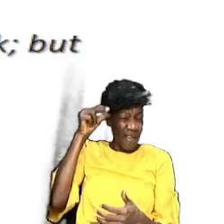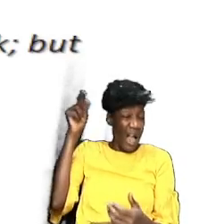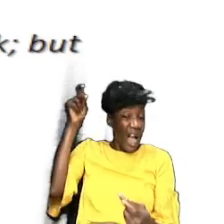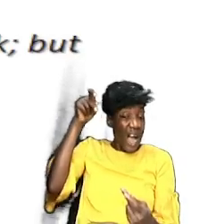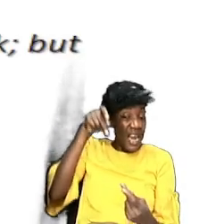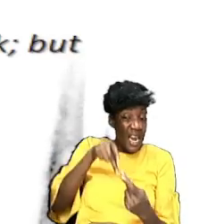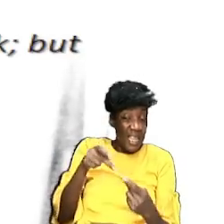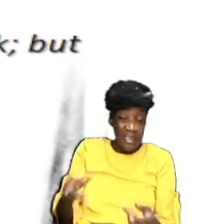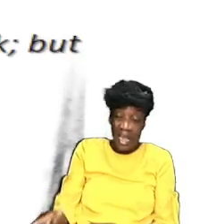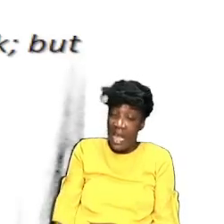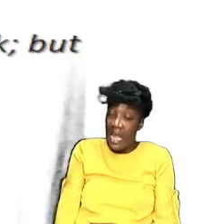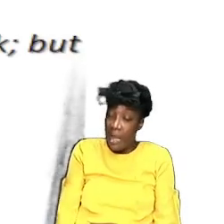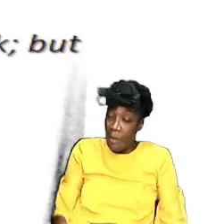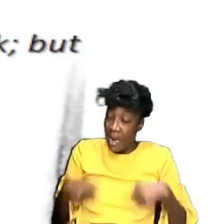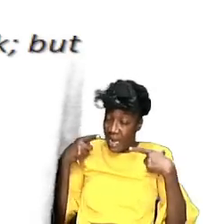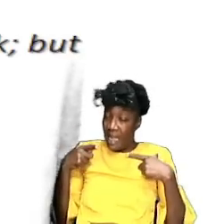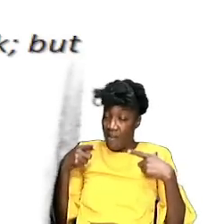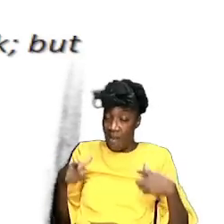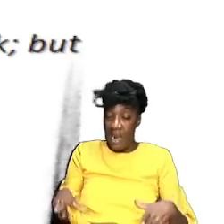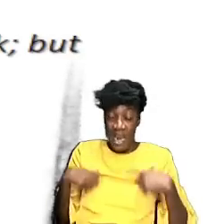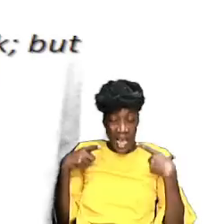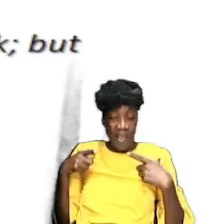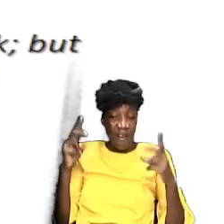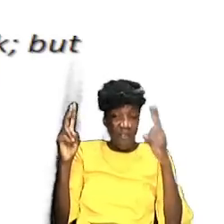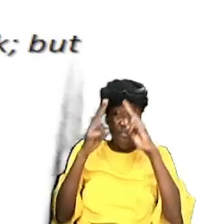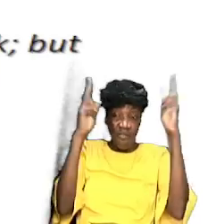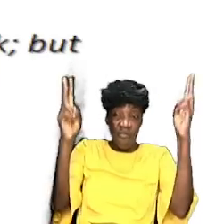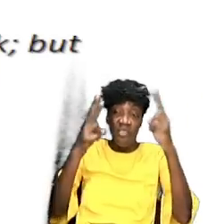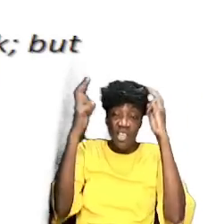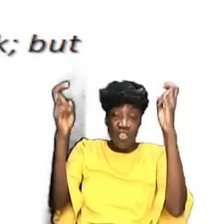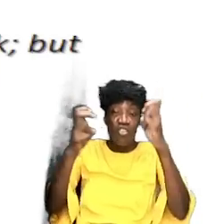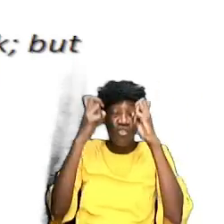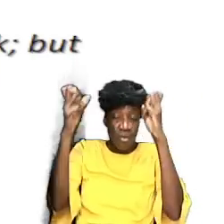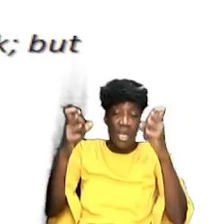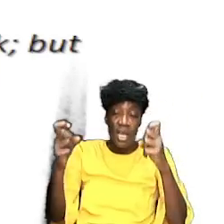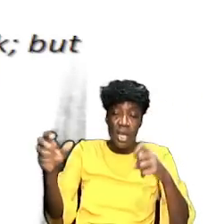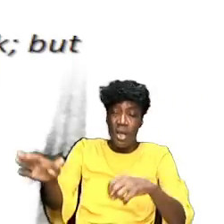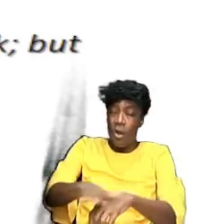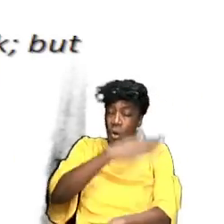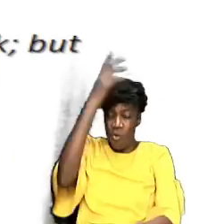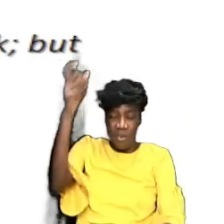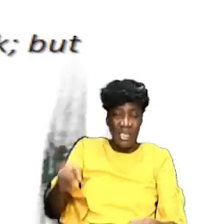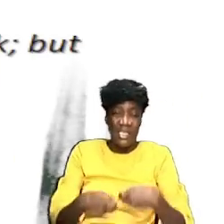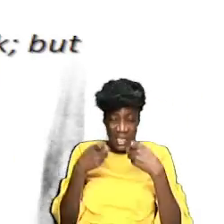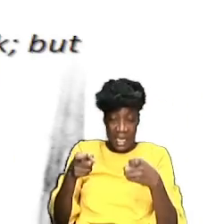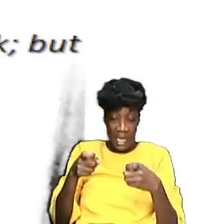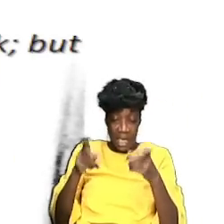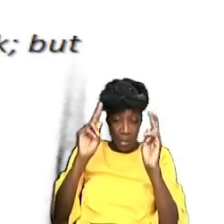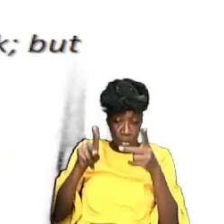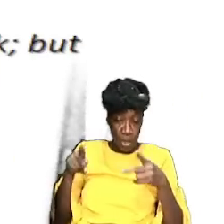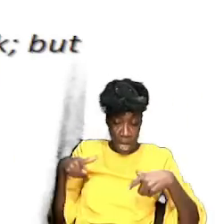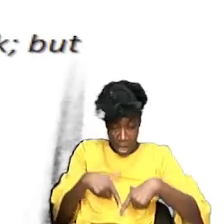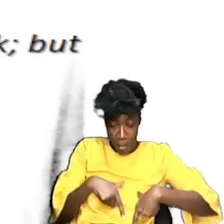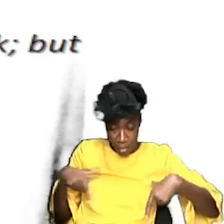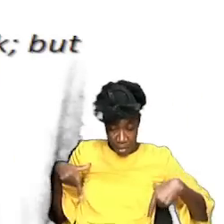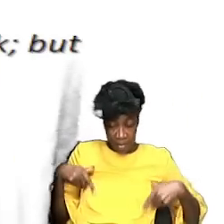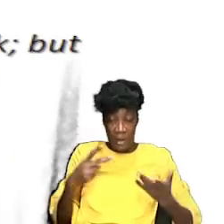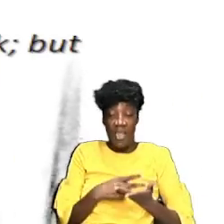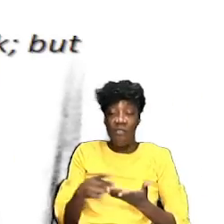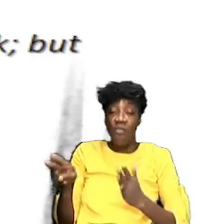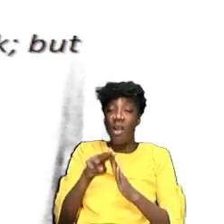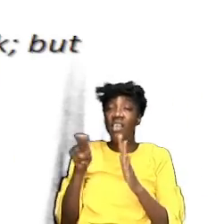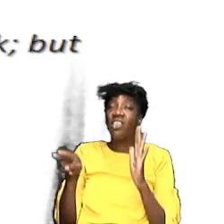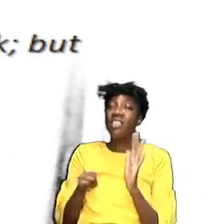sin. So what we realize, brethren, is that when you put on the breastplate of righteousness,